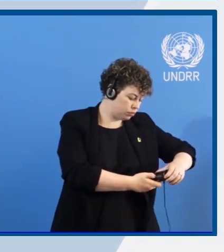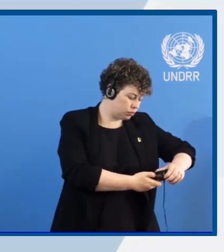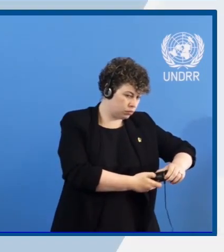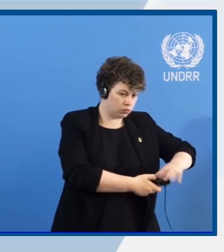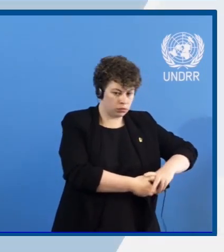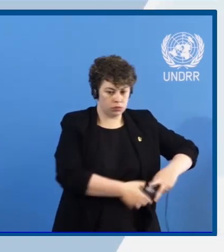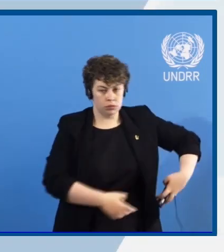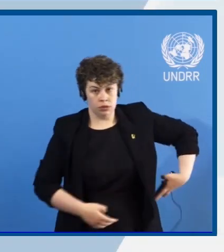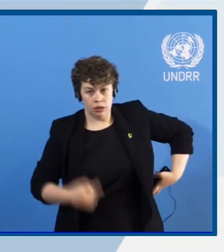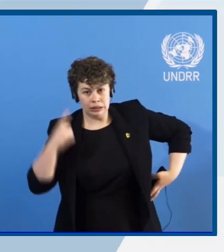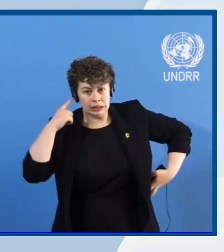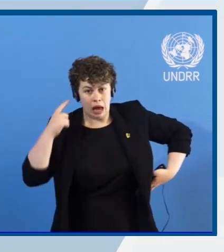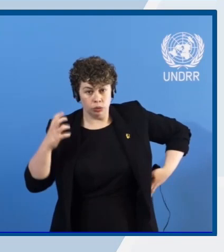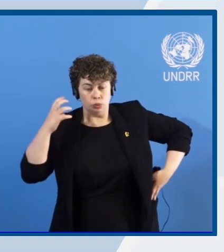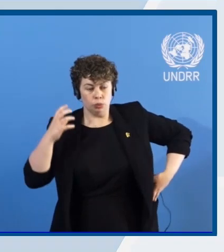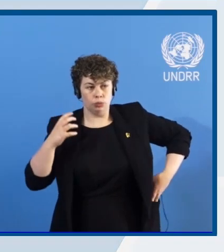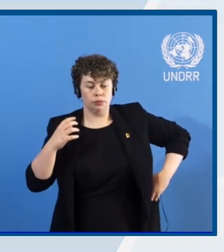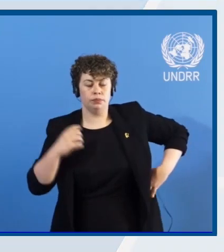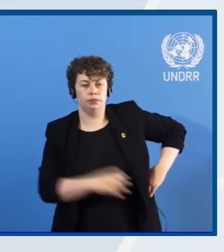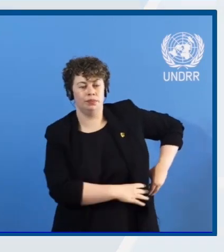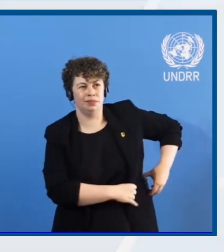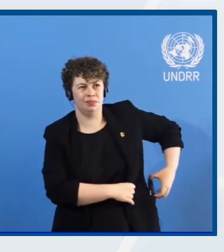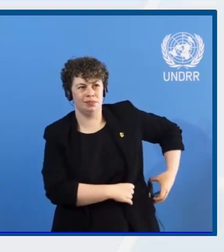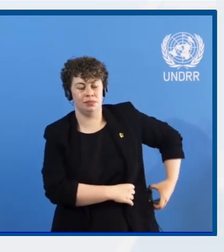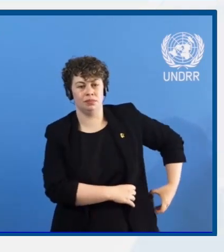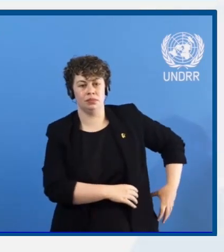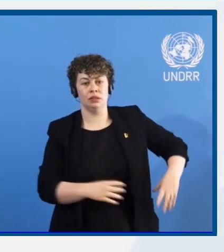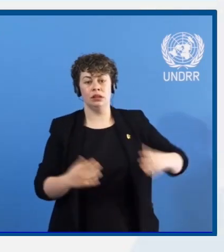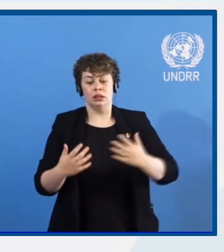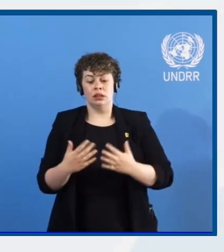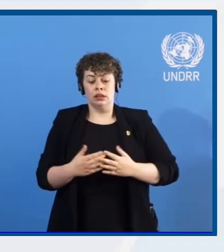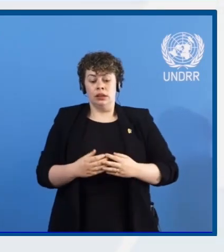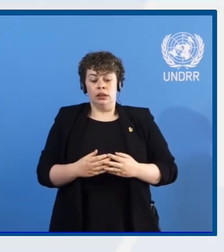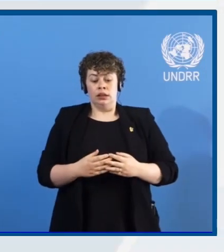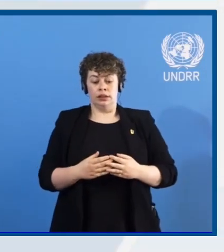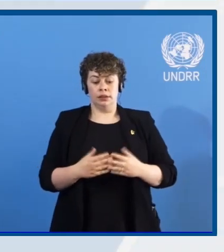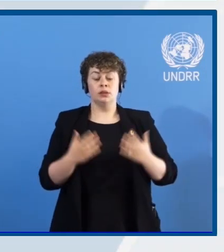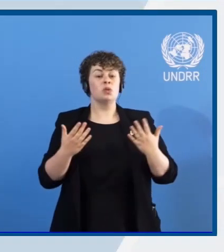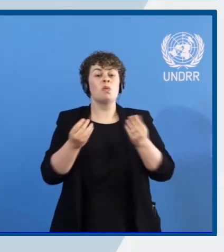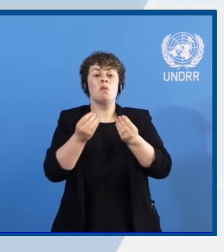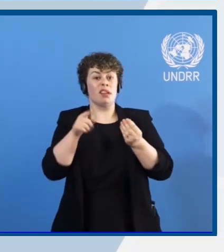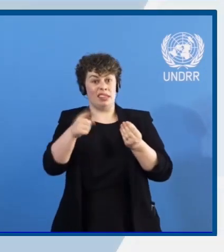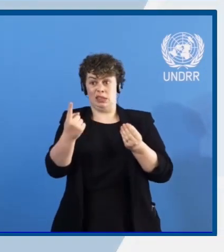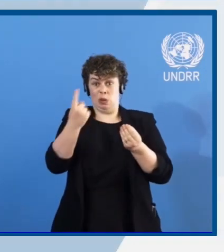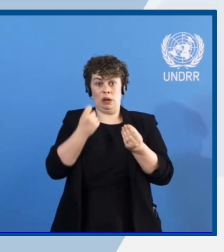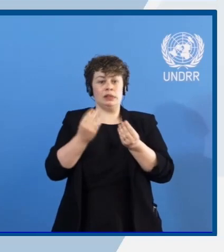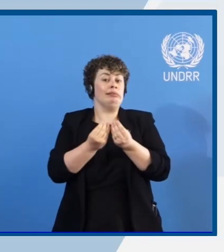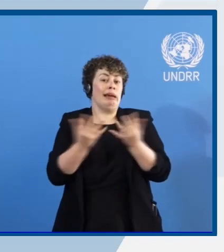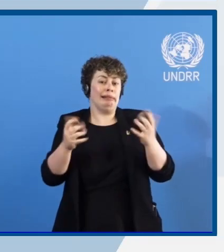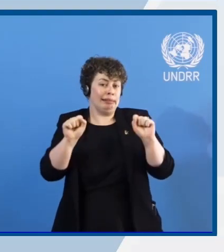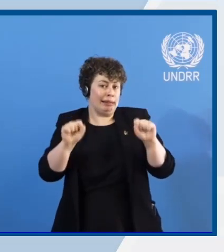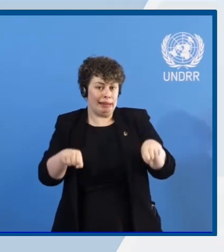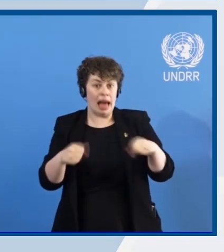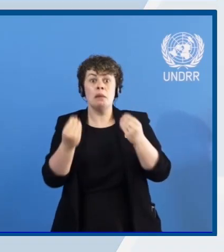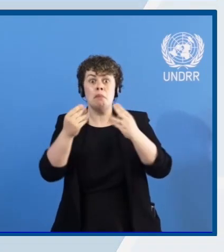all the countries basically to sit on the same table, because this finally ends up at